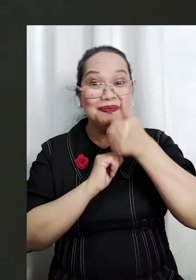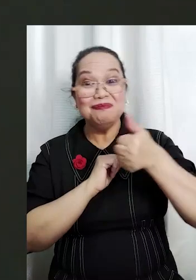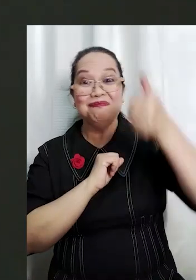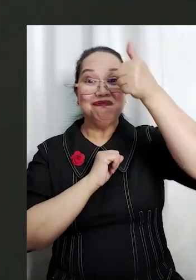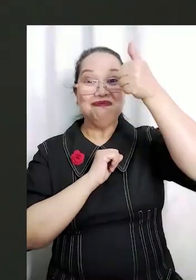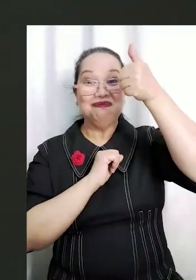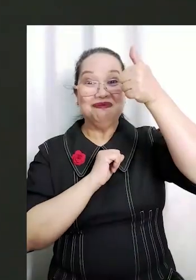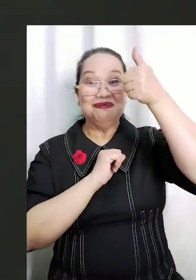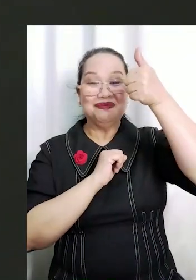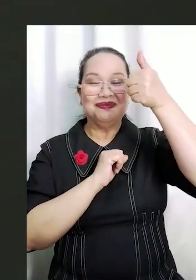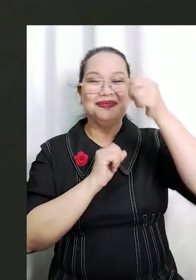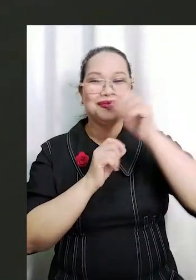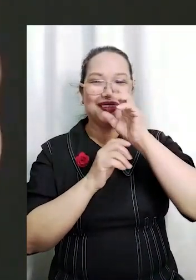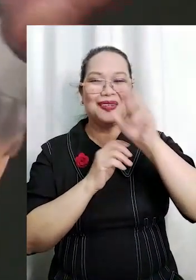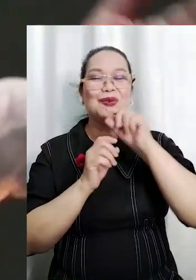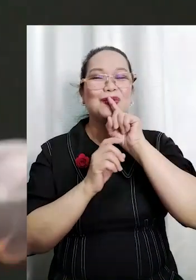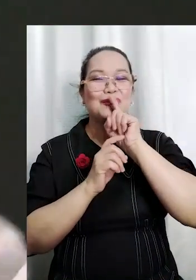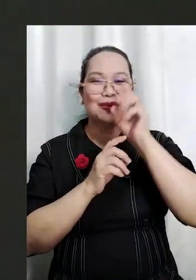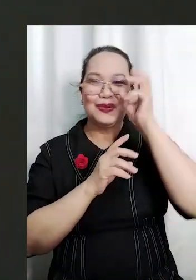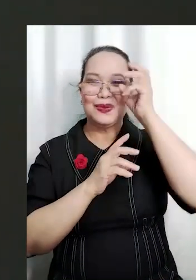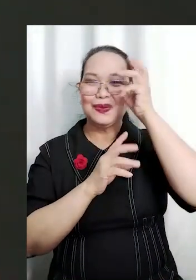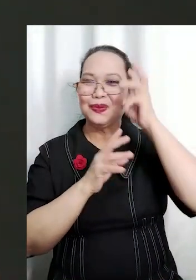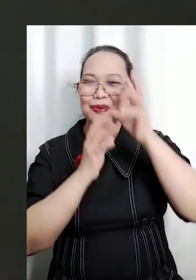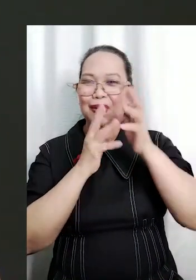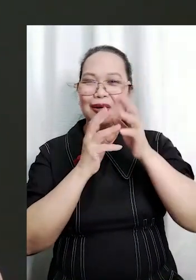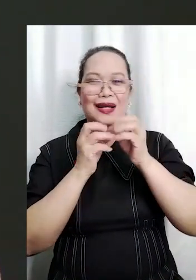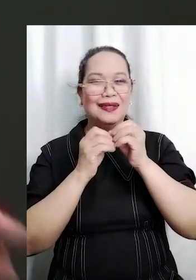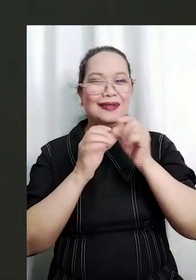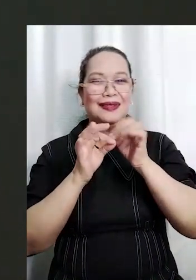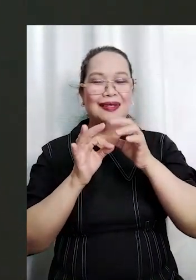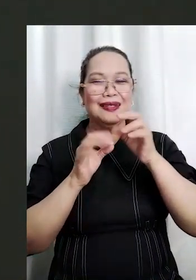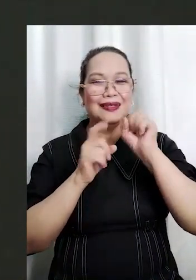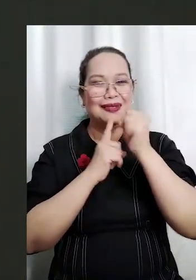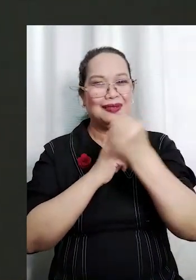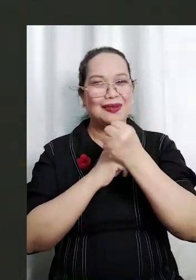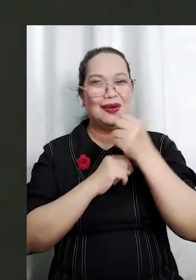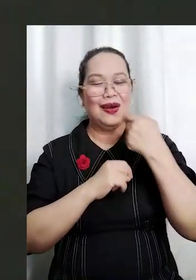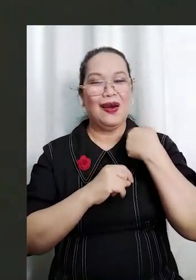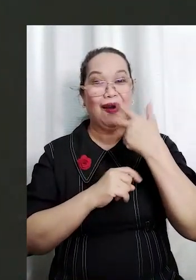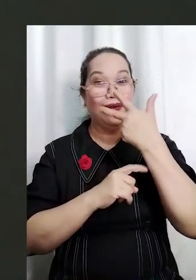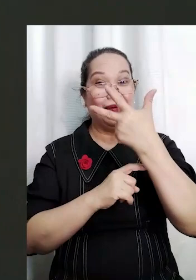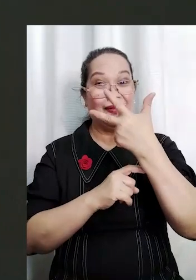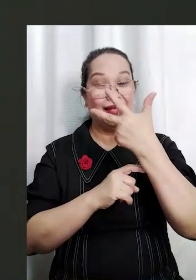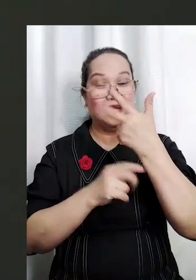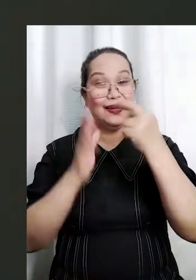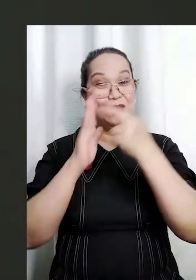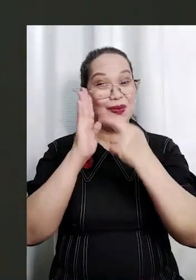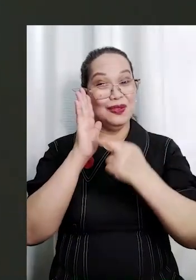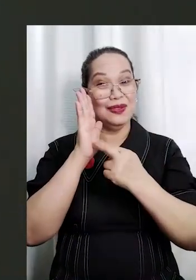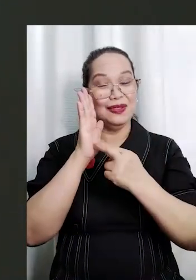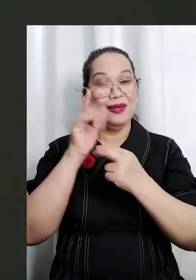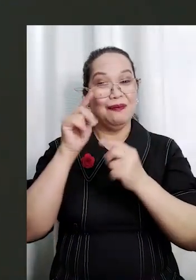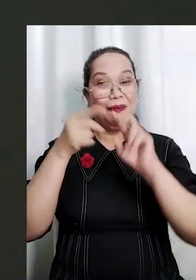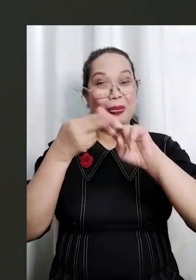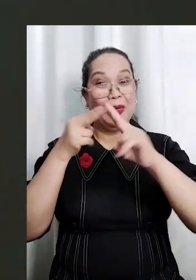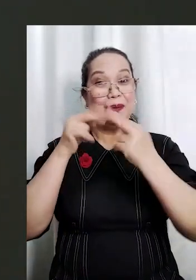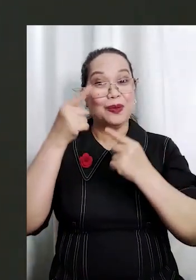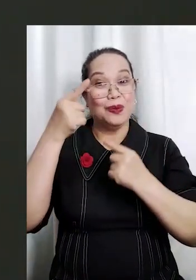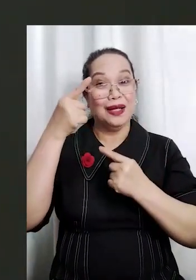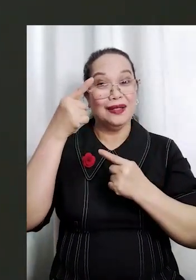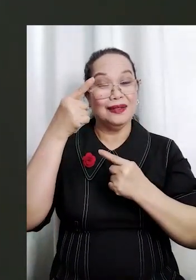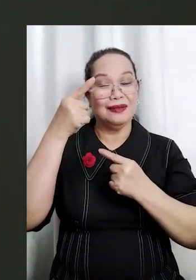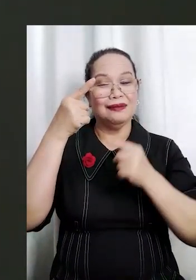overcomers in a wilderness situation? Well, there are 3 rules of engagement. Number